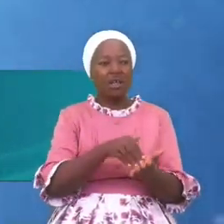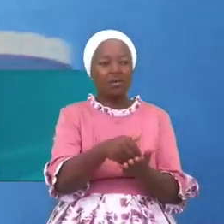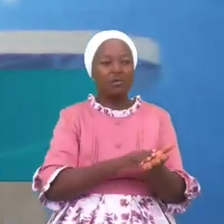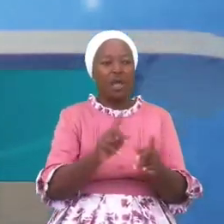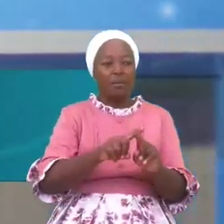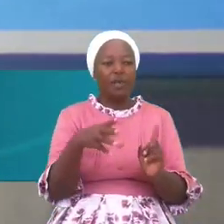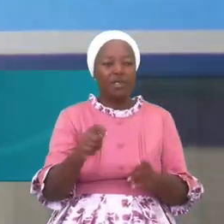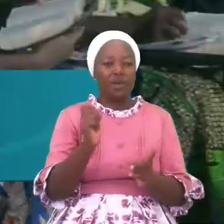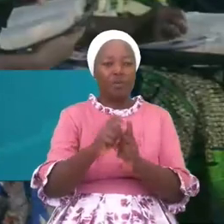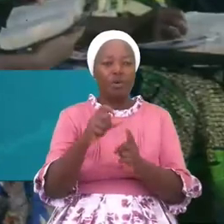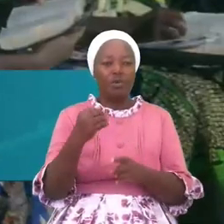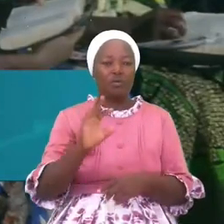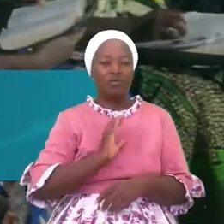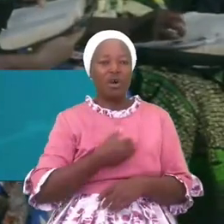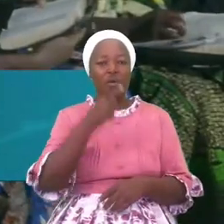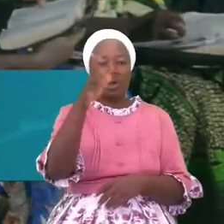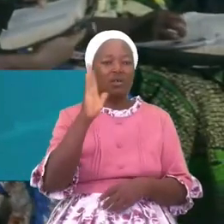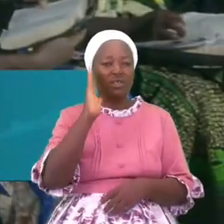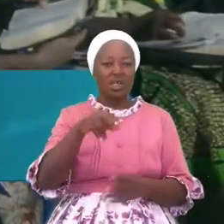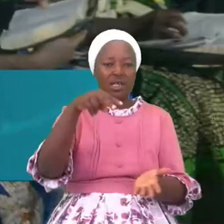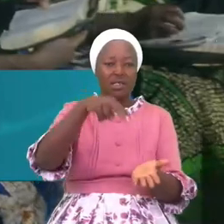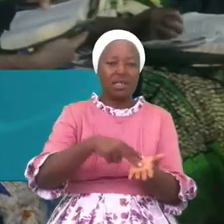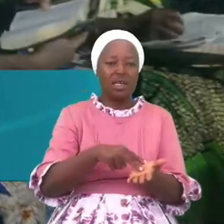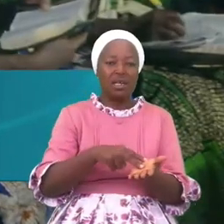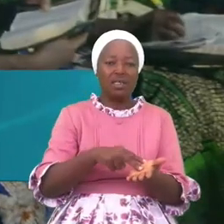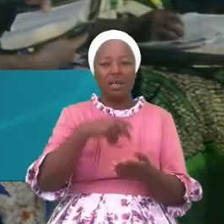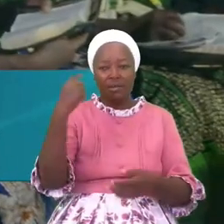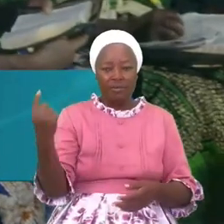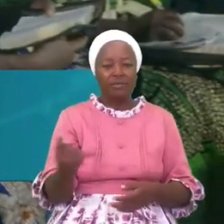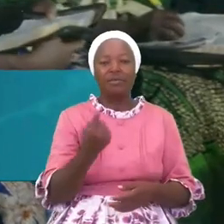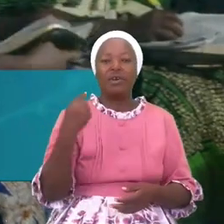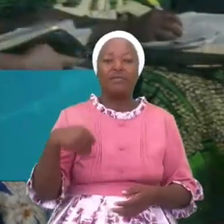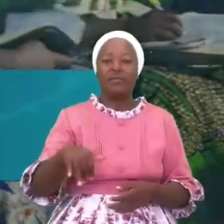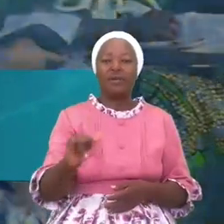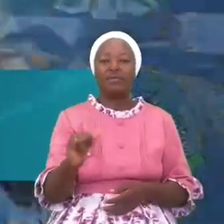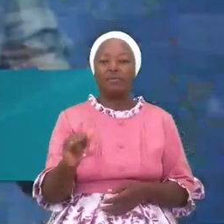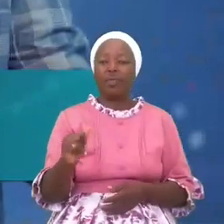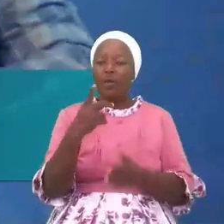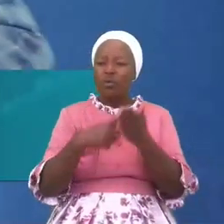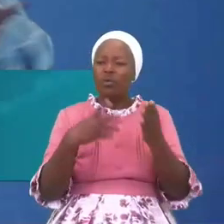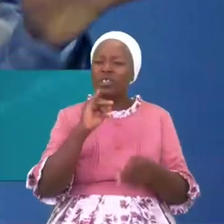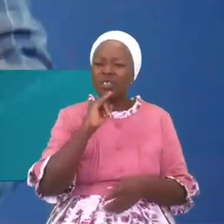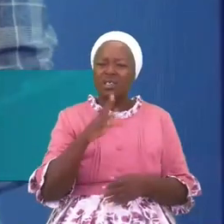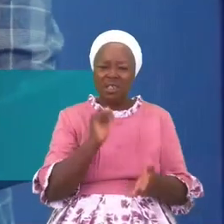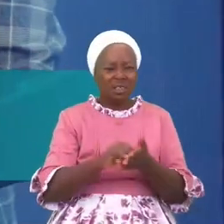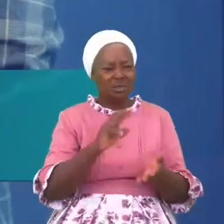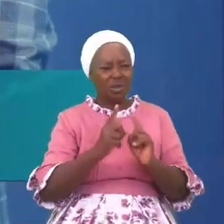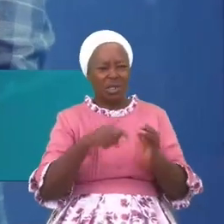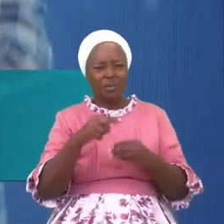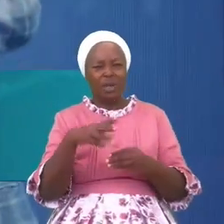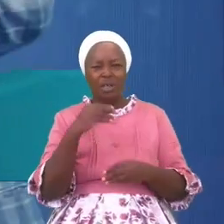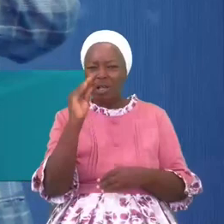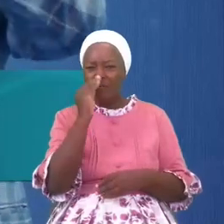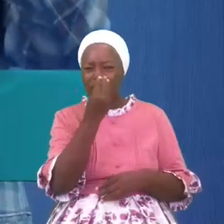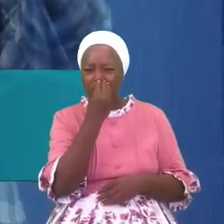stand forever. What's he talking about? The flower fadeth, the grass